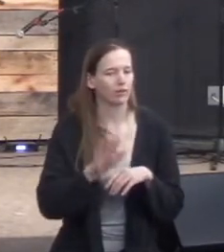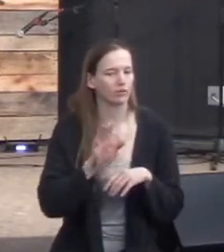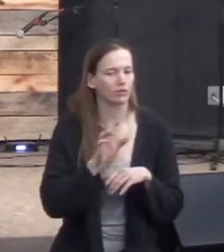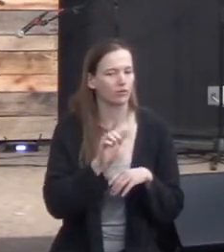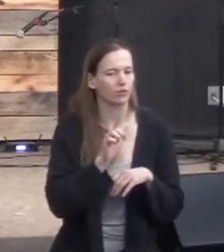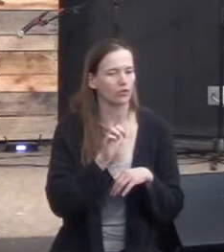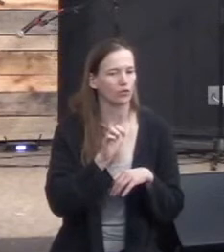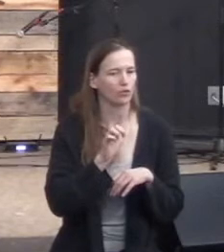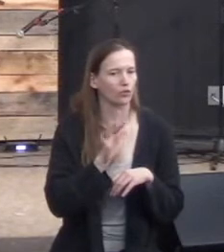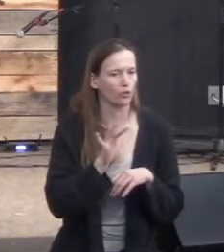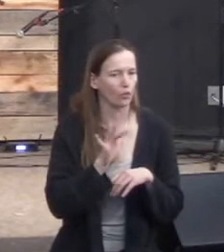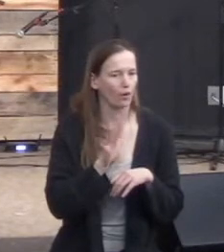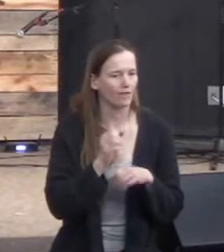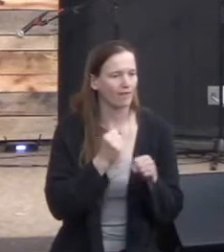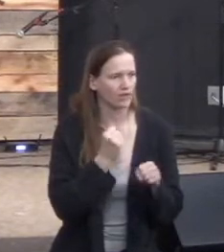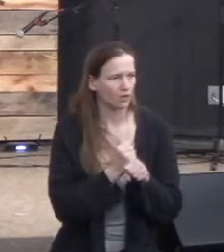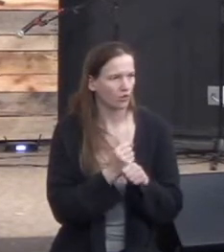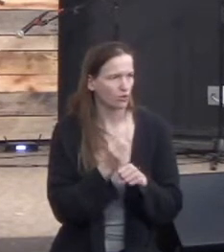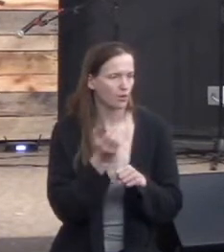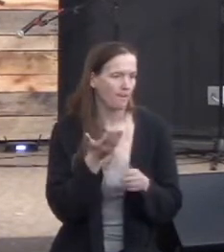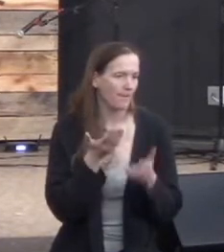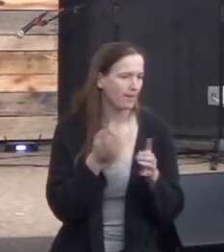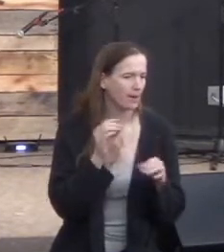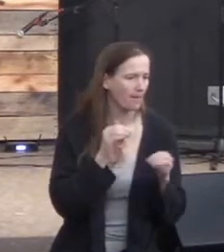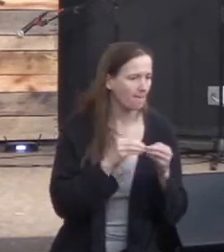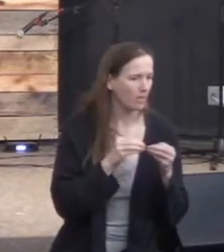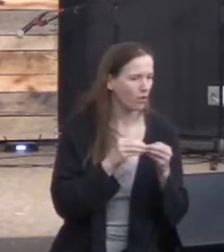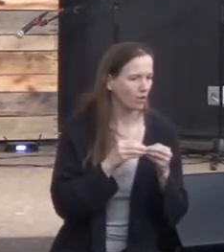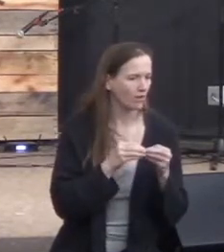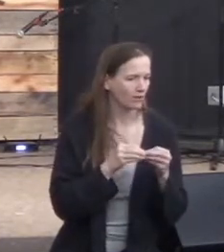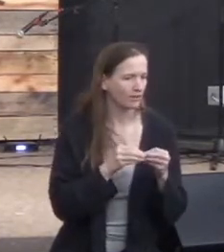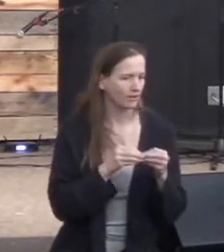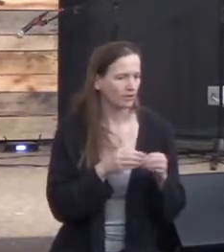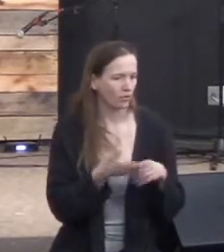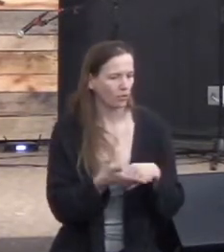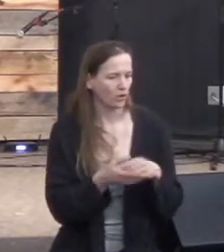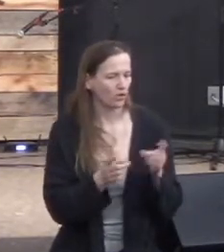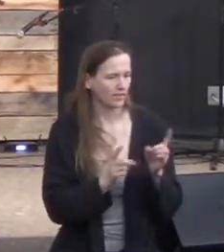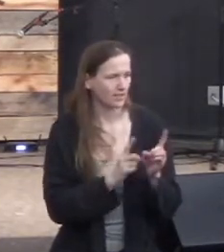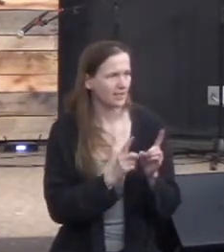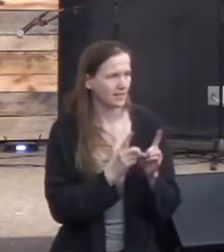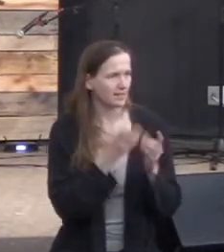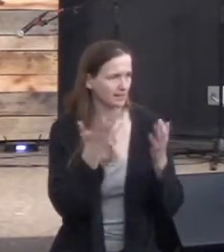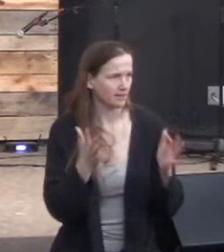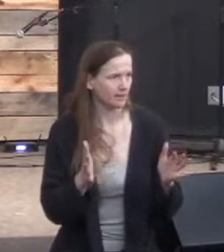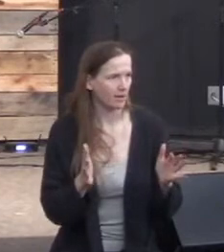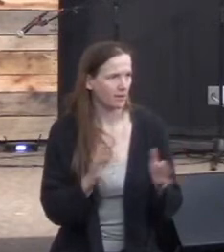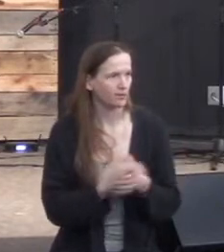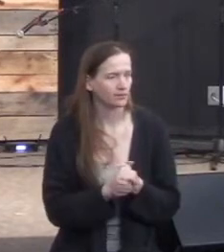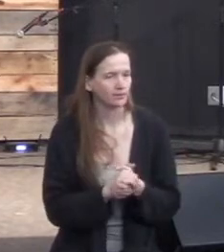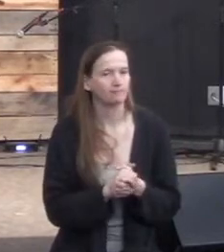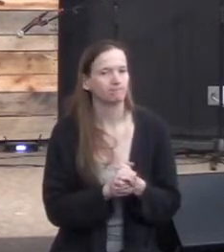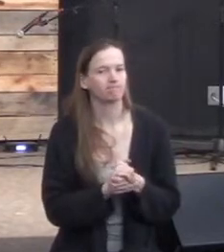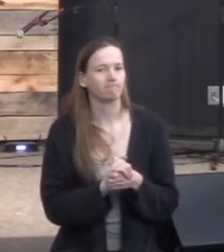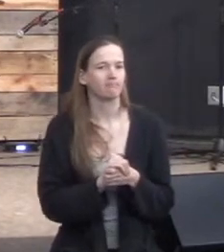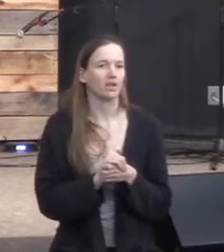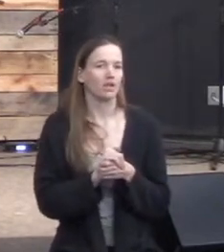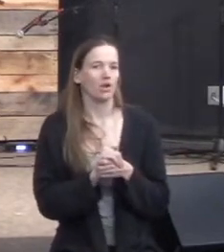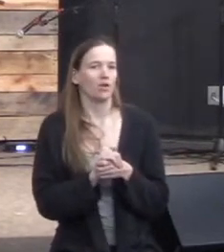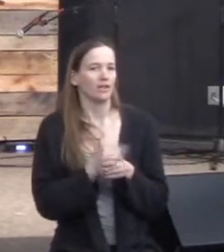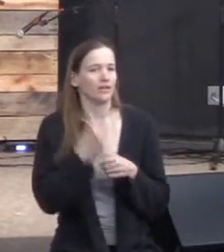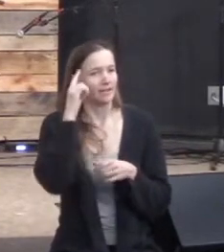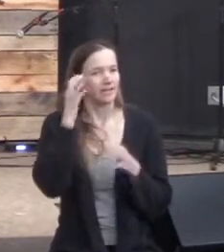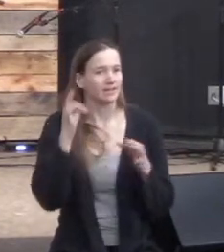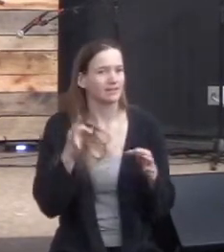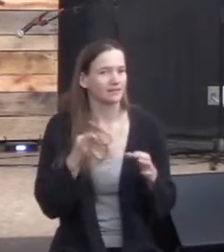know, we need to make sure that we take care of those that have been doing this for a long time because, man, you get weary. Can I get a